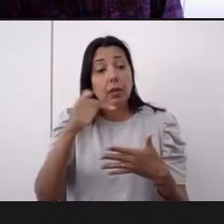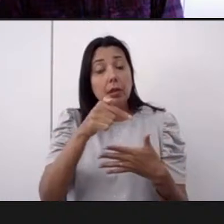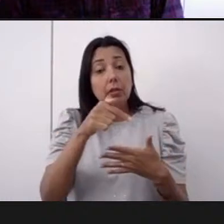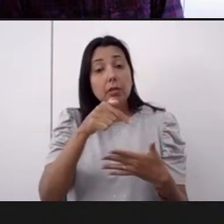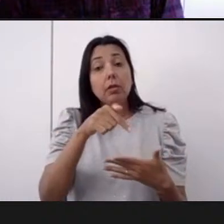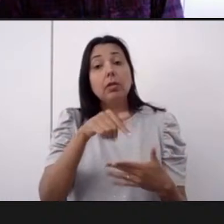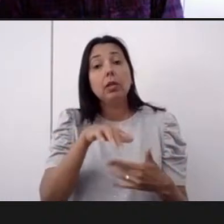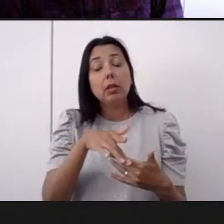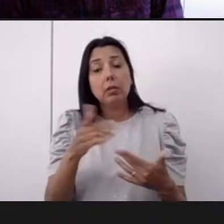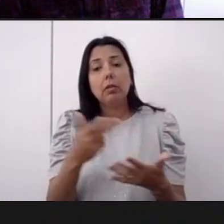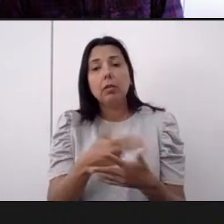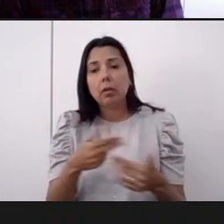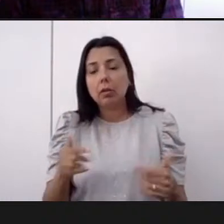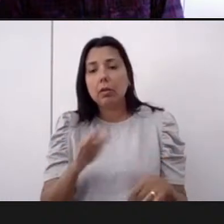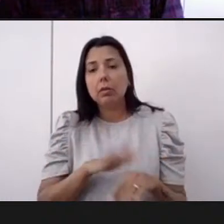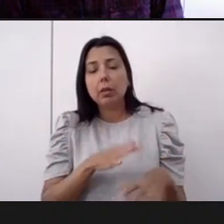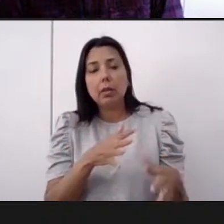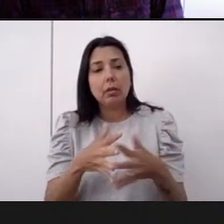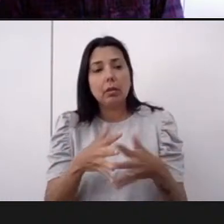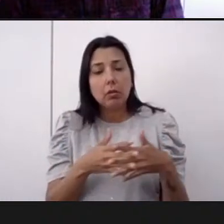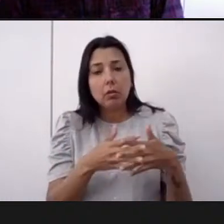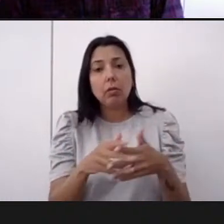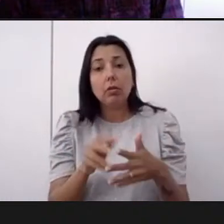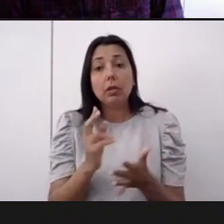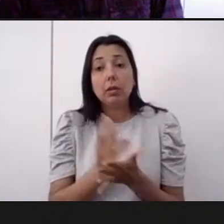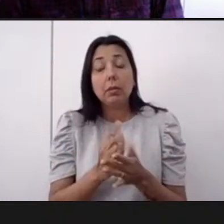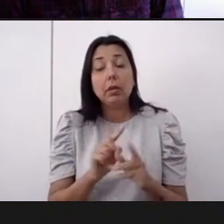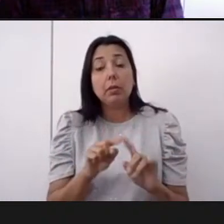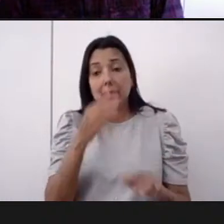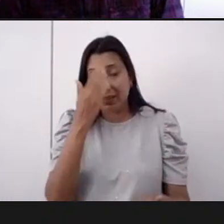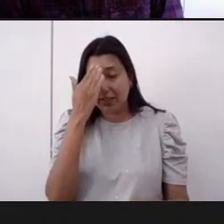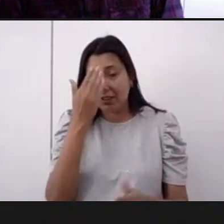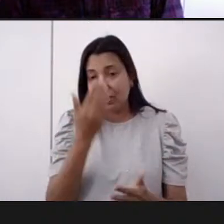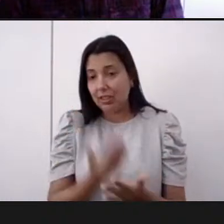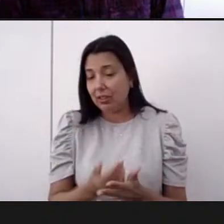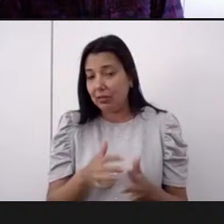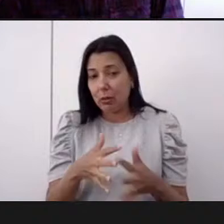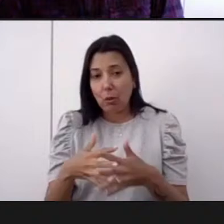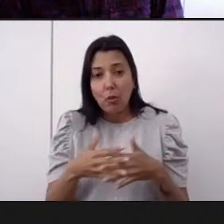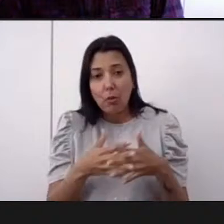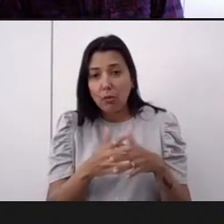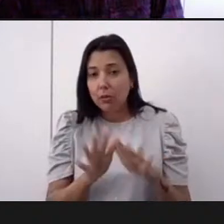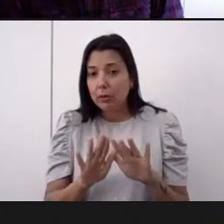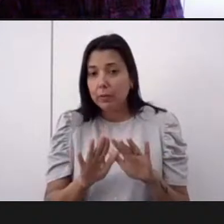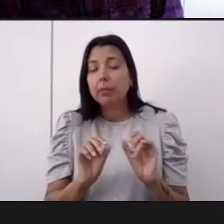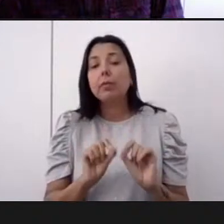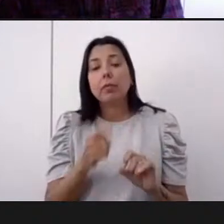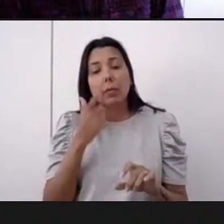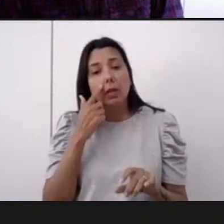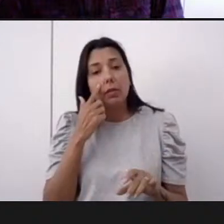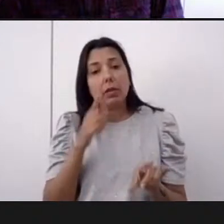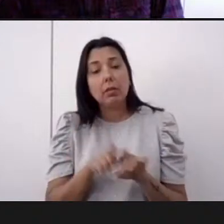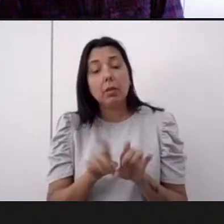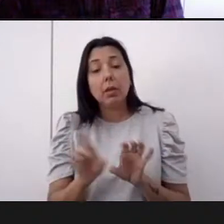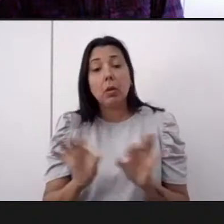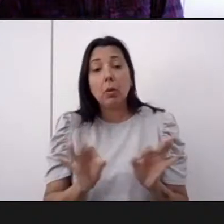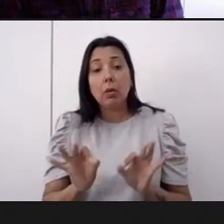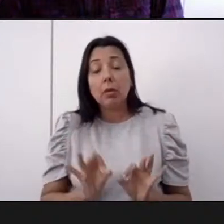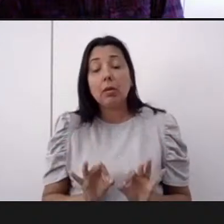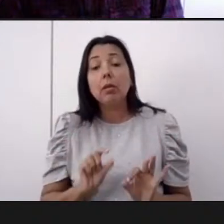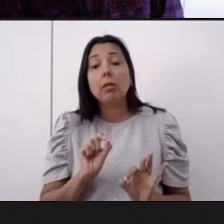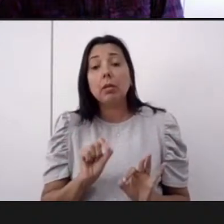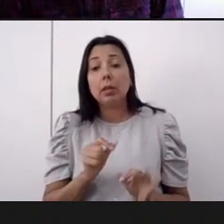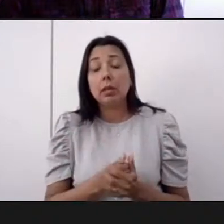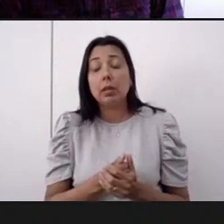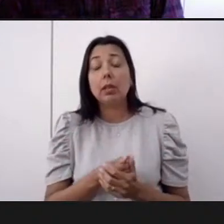I don't think at all it's more complex. It's very well structured and organized. And it's and I would point to,